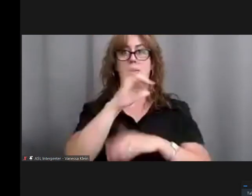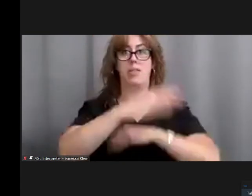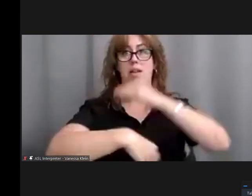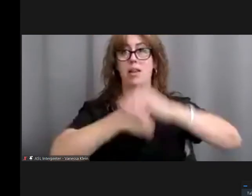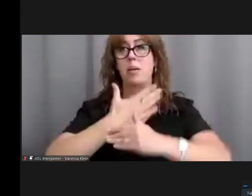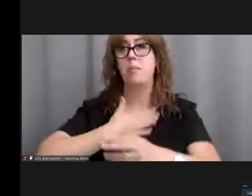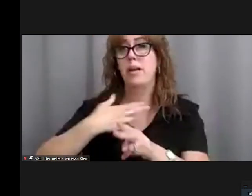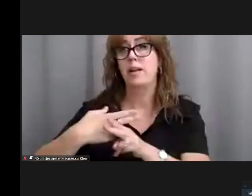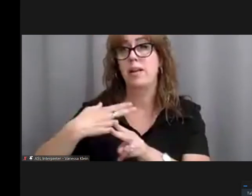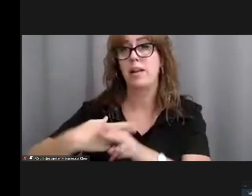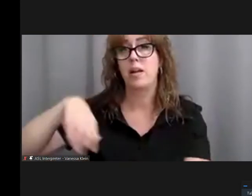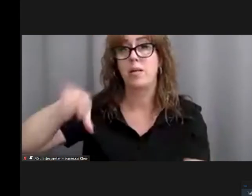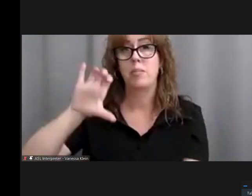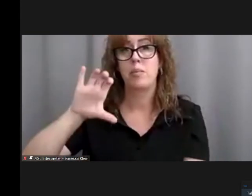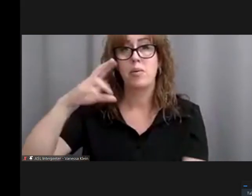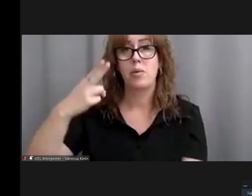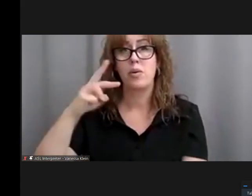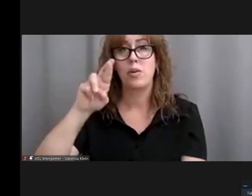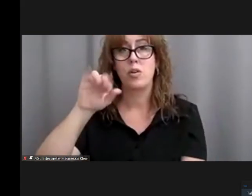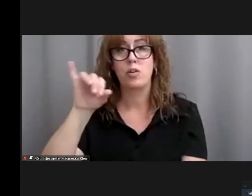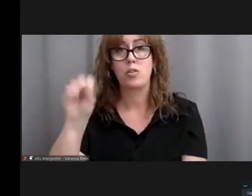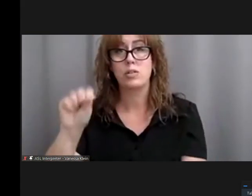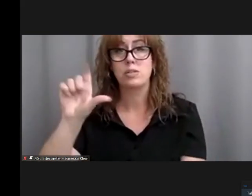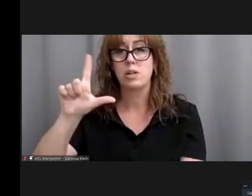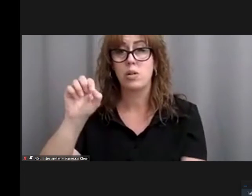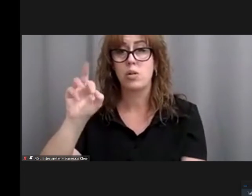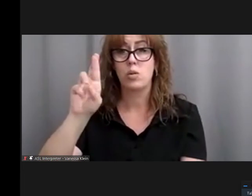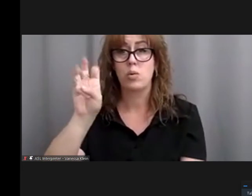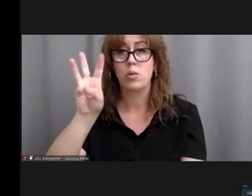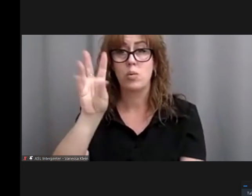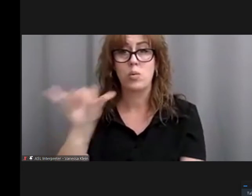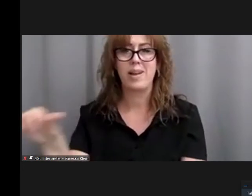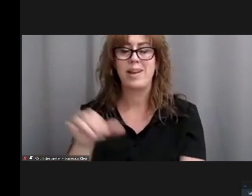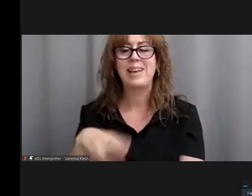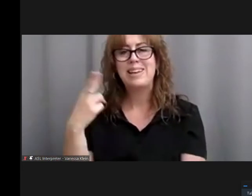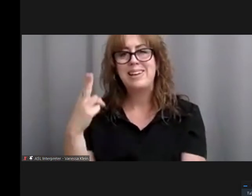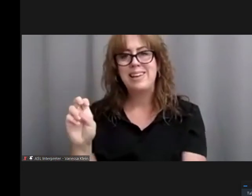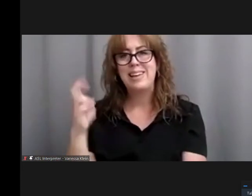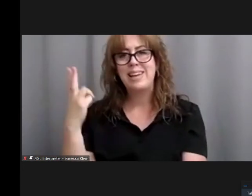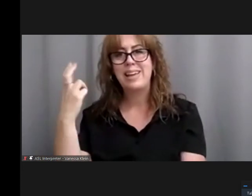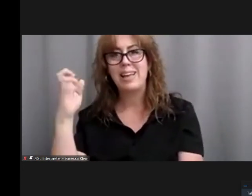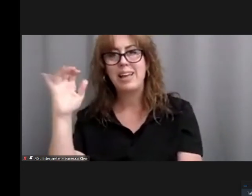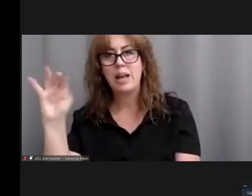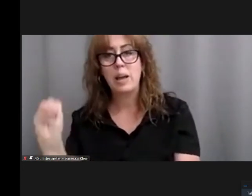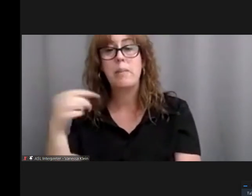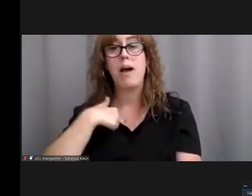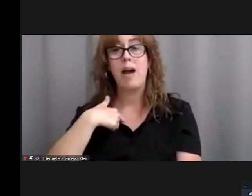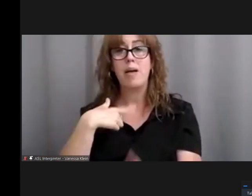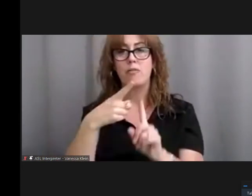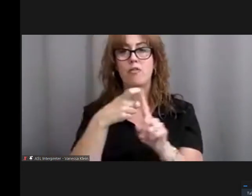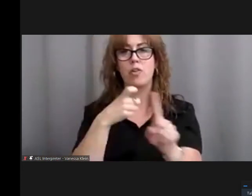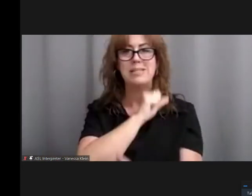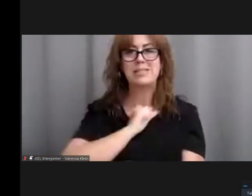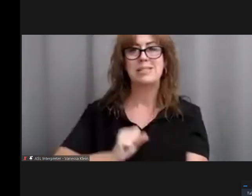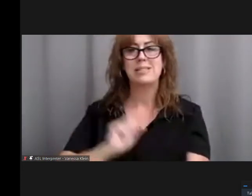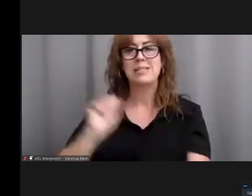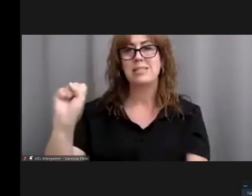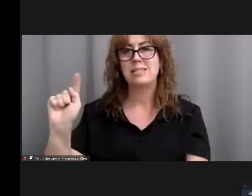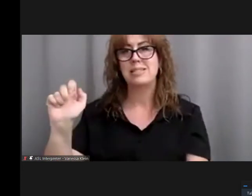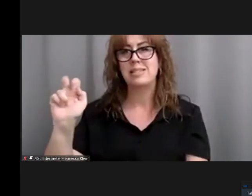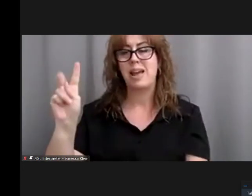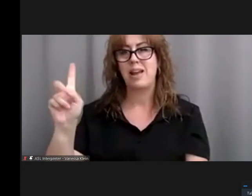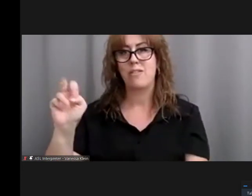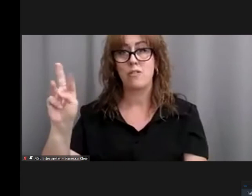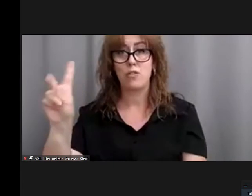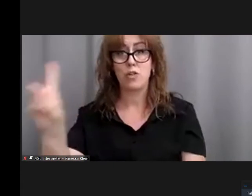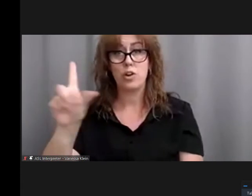Larway. My pronouns are he and him, and I'm the executive director of Stanford Live in California. Our next guest is located